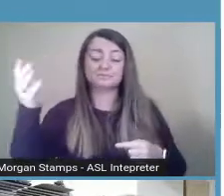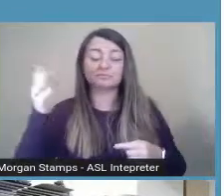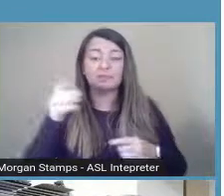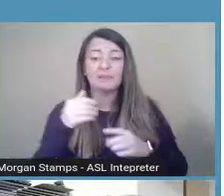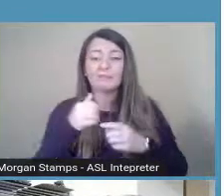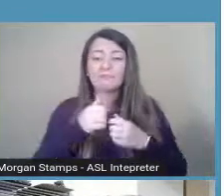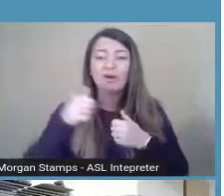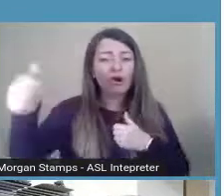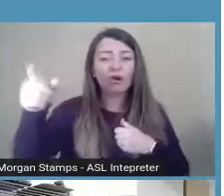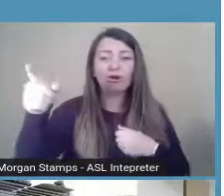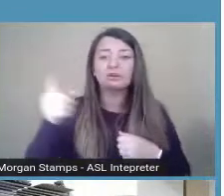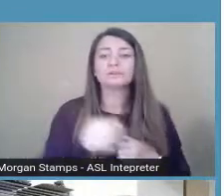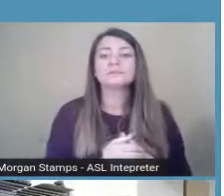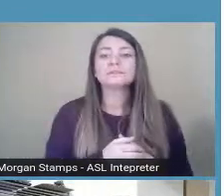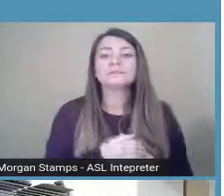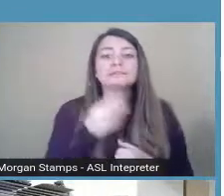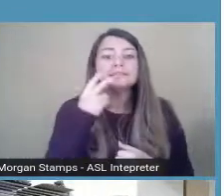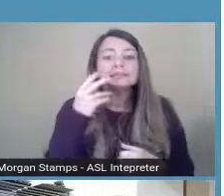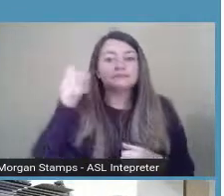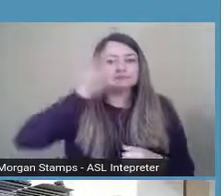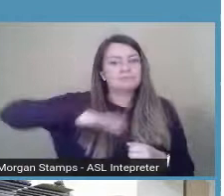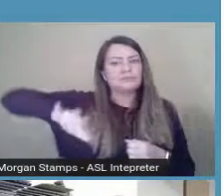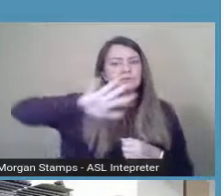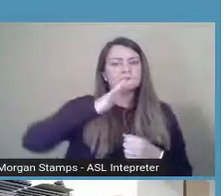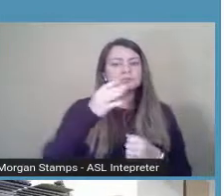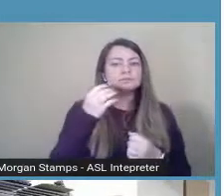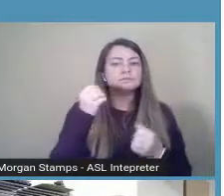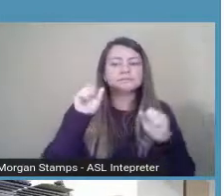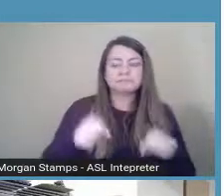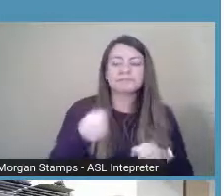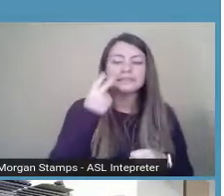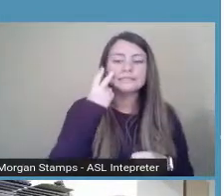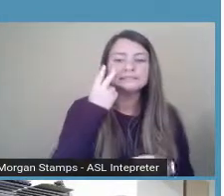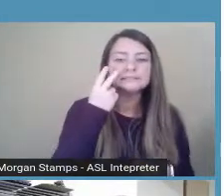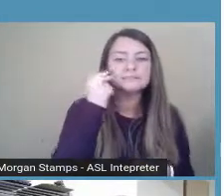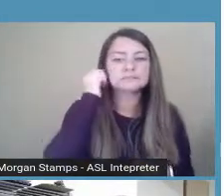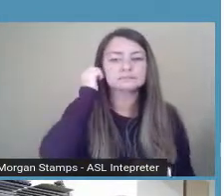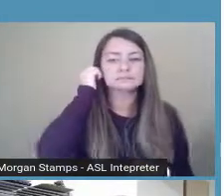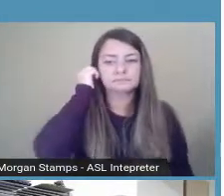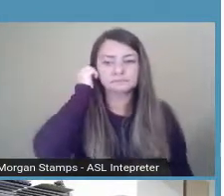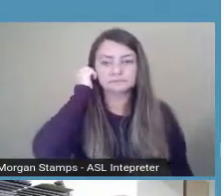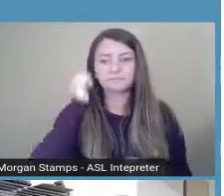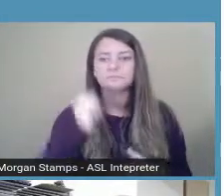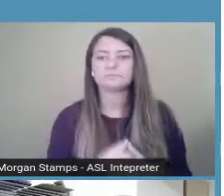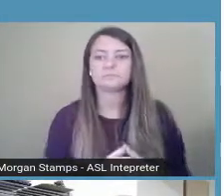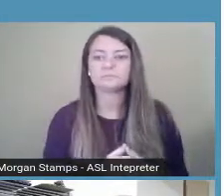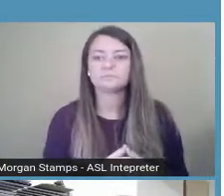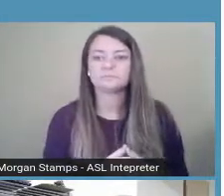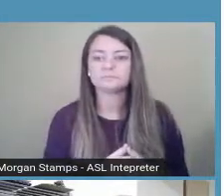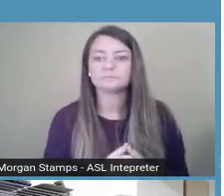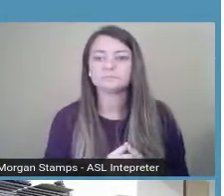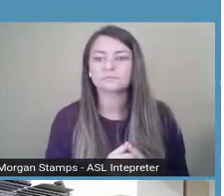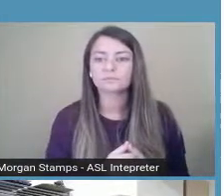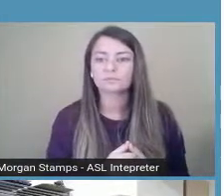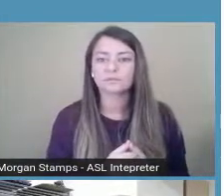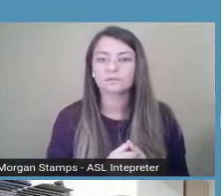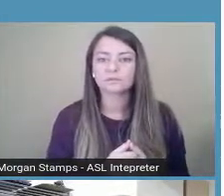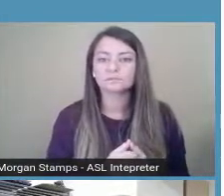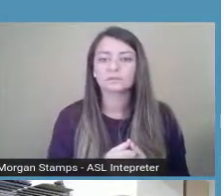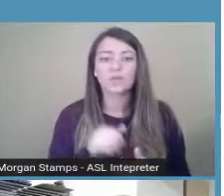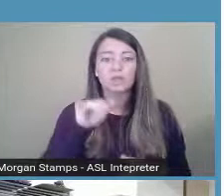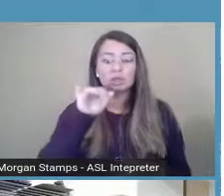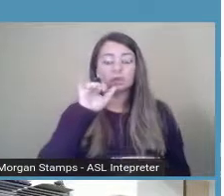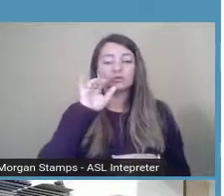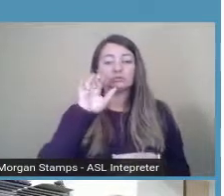future programs. We can serve museum members and visitors with mobility issues, transportation barriers, or partial